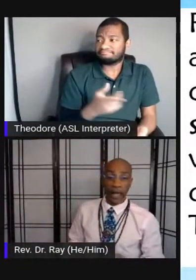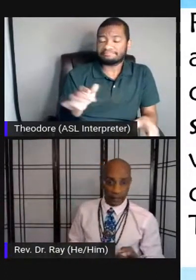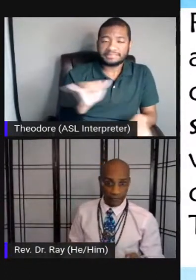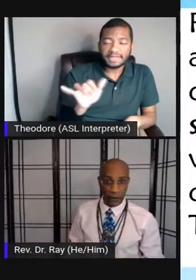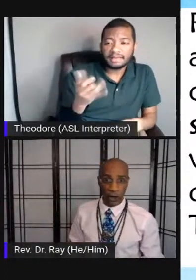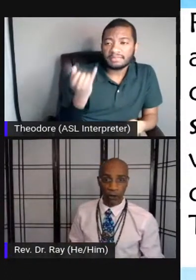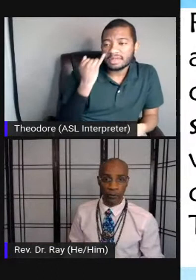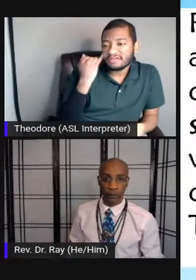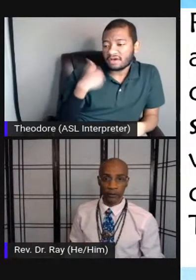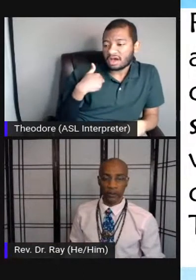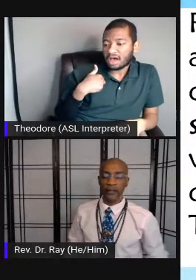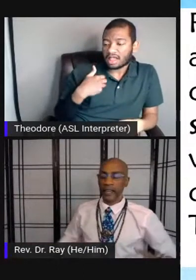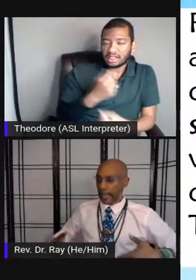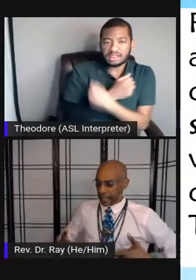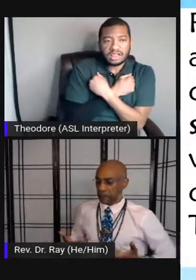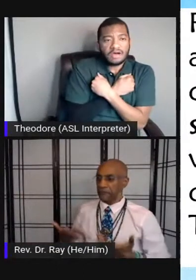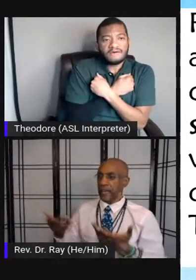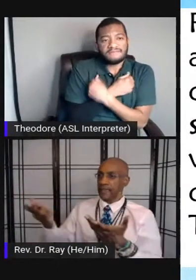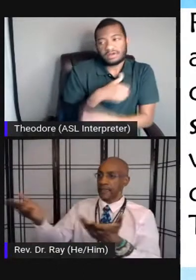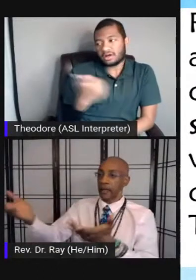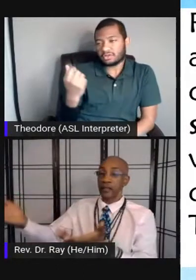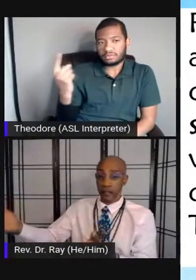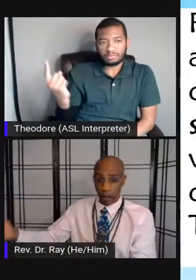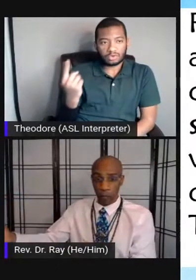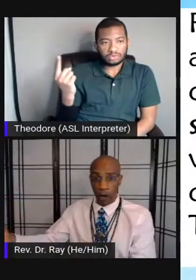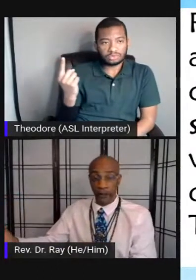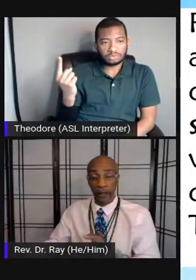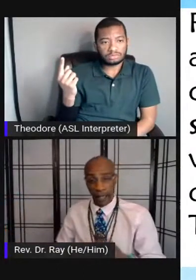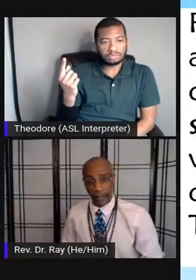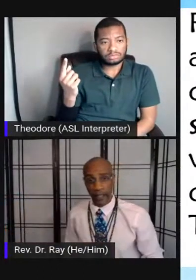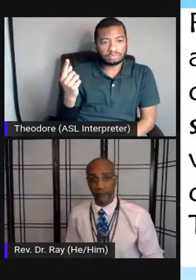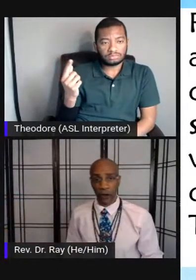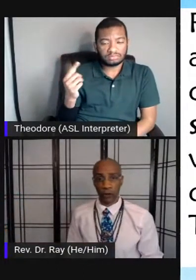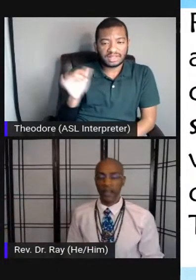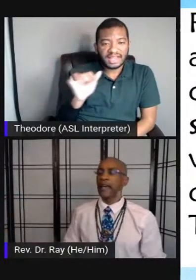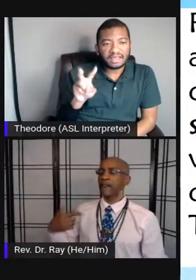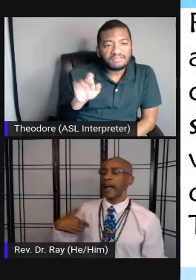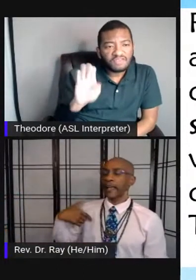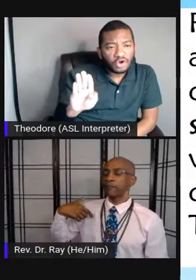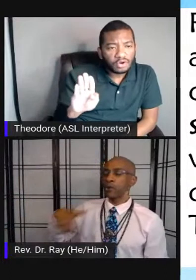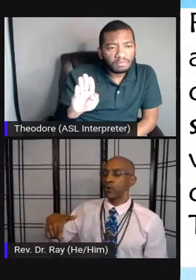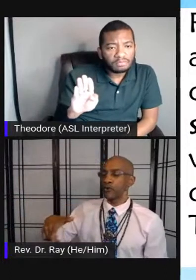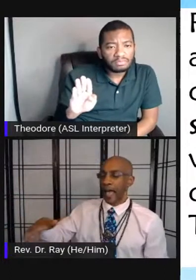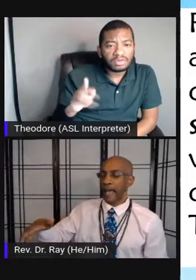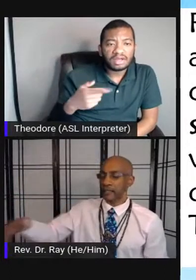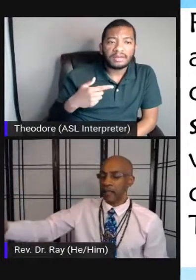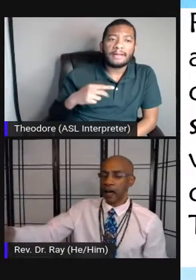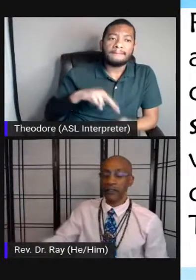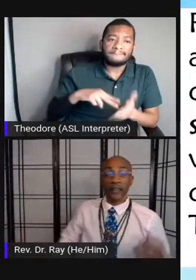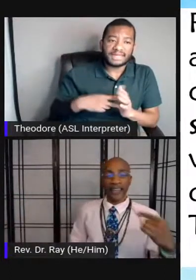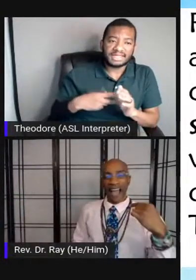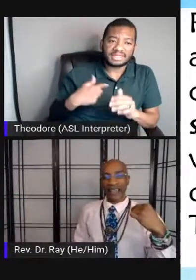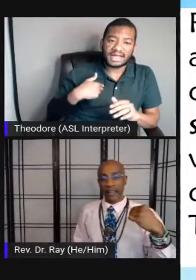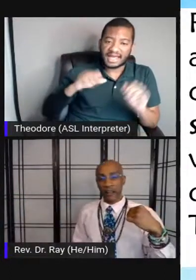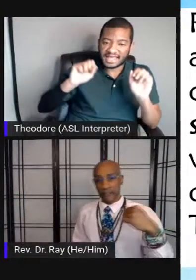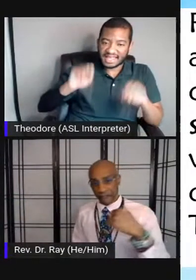as a verb, then I can faith someone as a verb. If I can move as love,